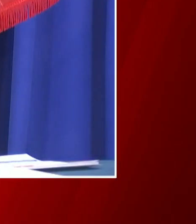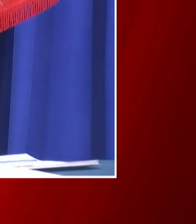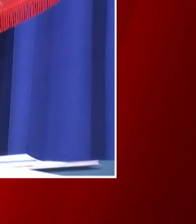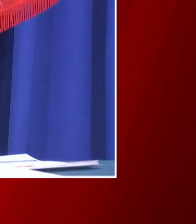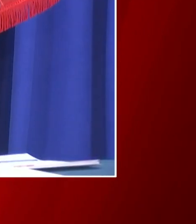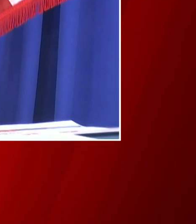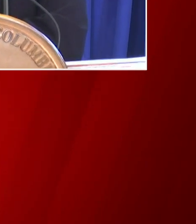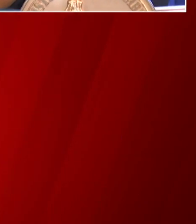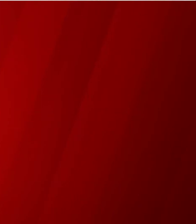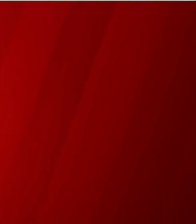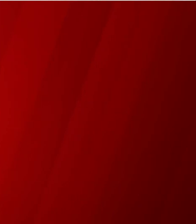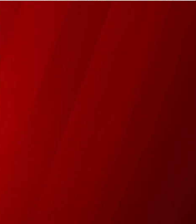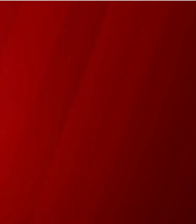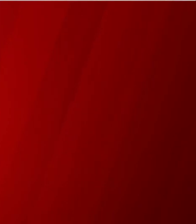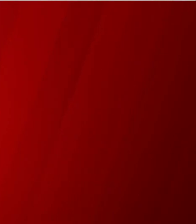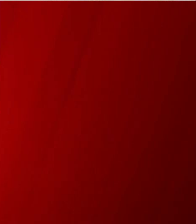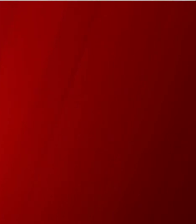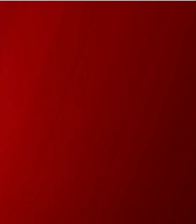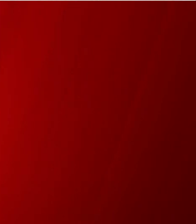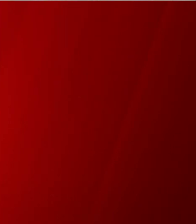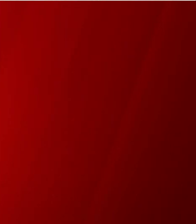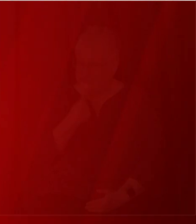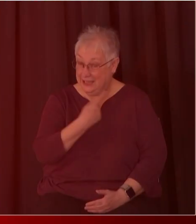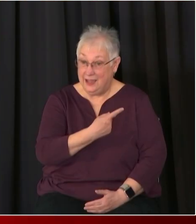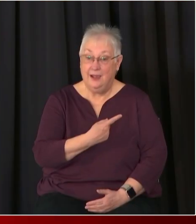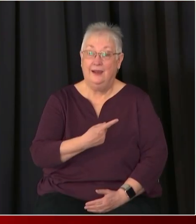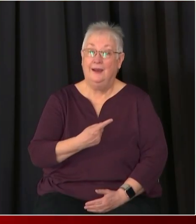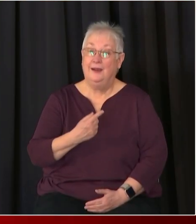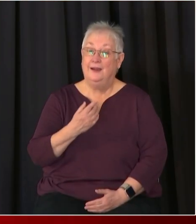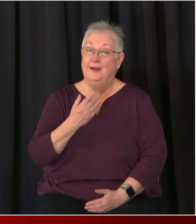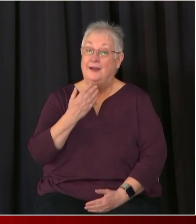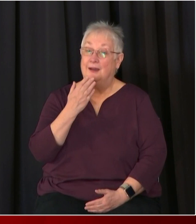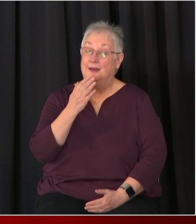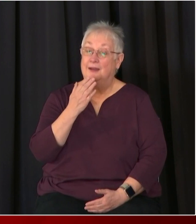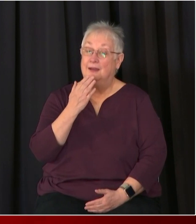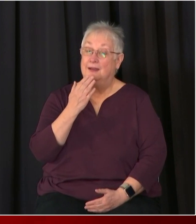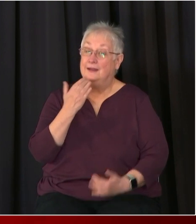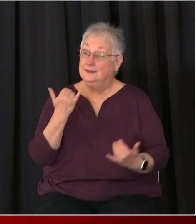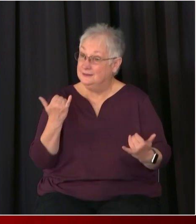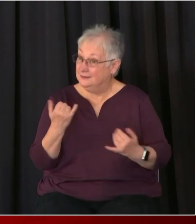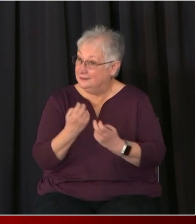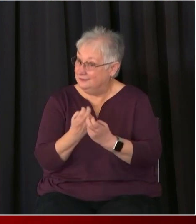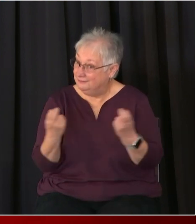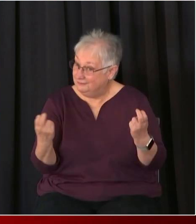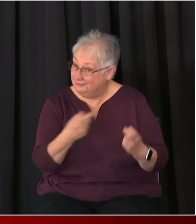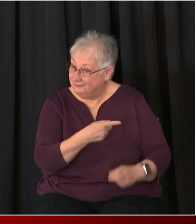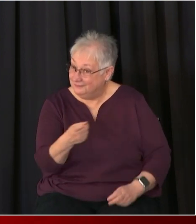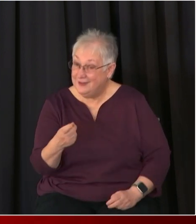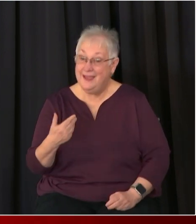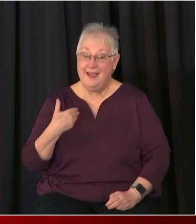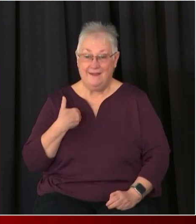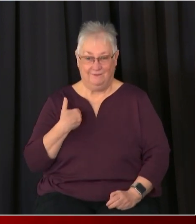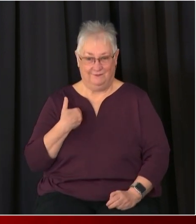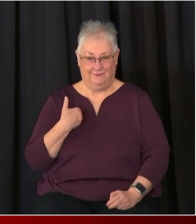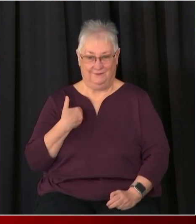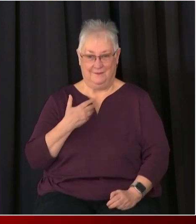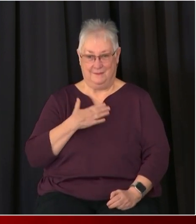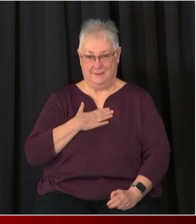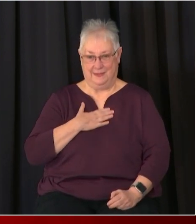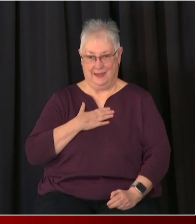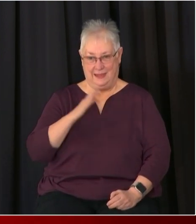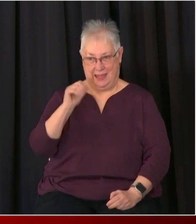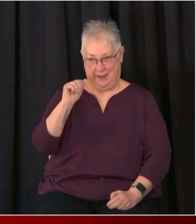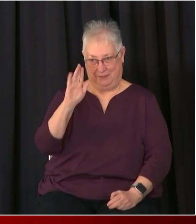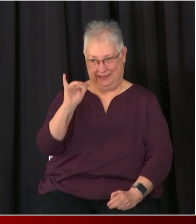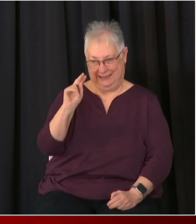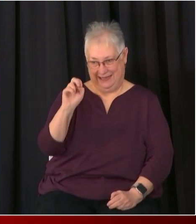Good morning, everyone. I'm Muriel Bowser. I am joined today by members of my cabinet, and we are here